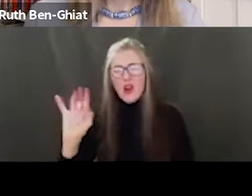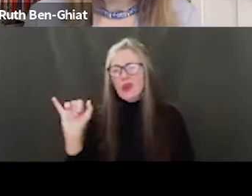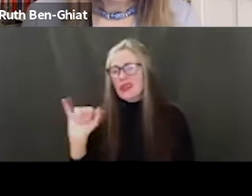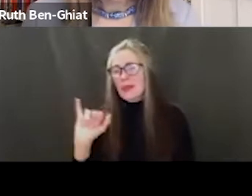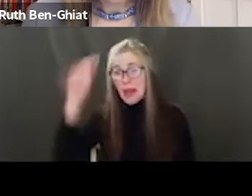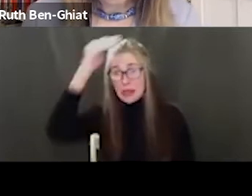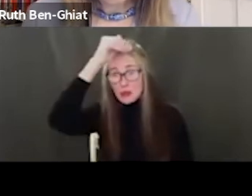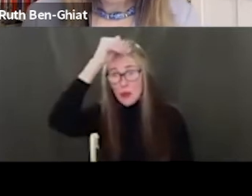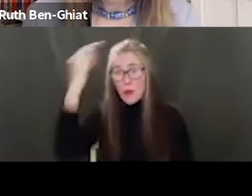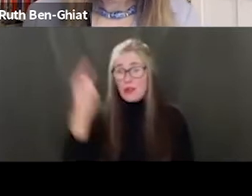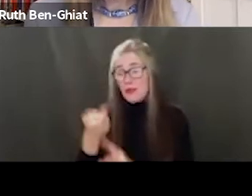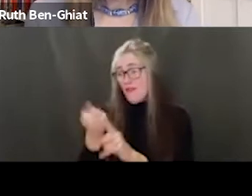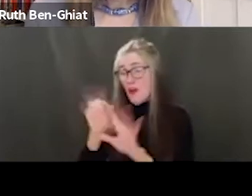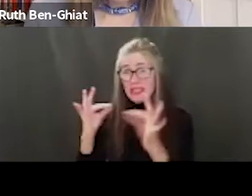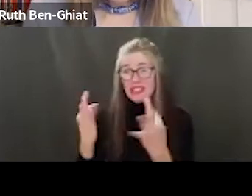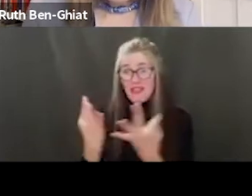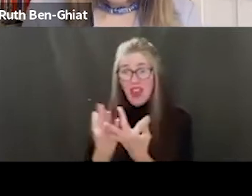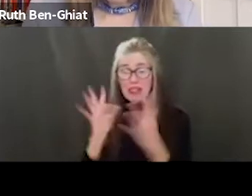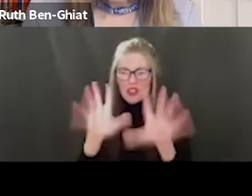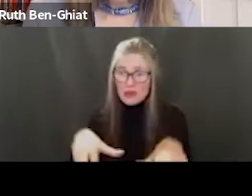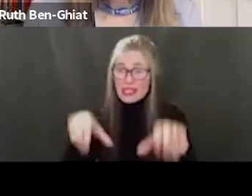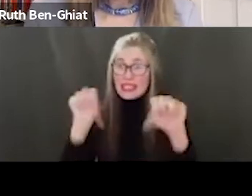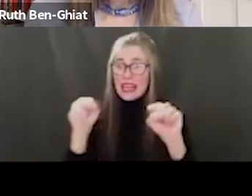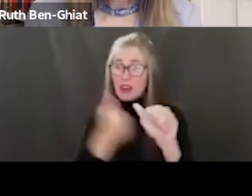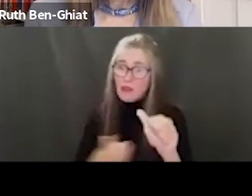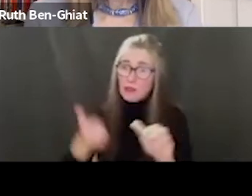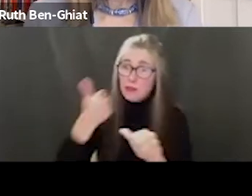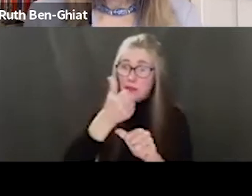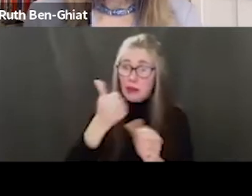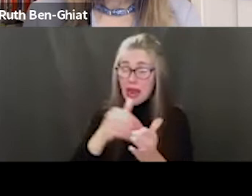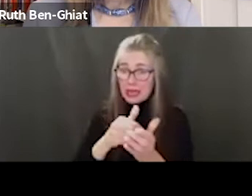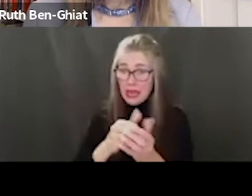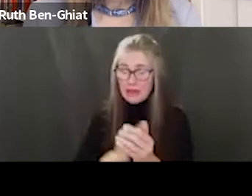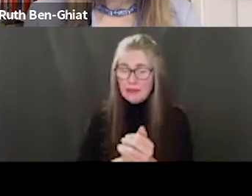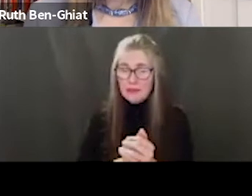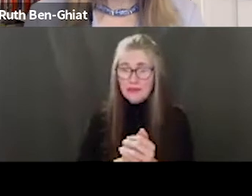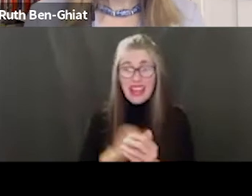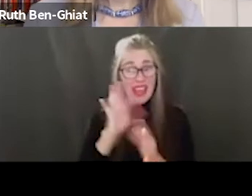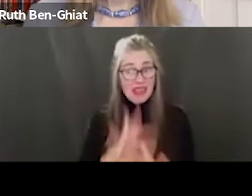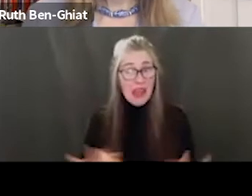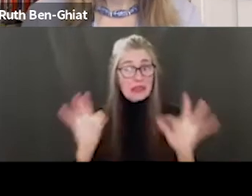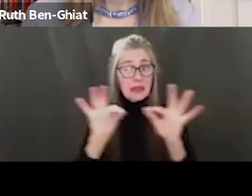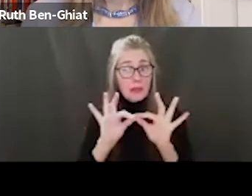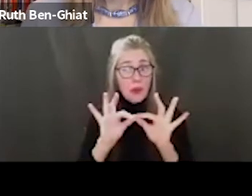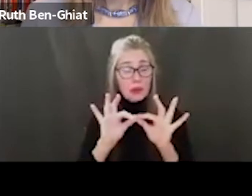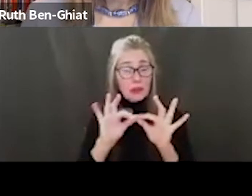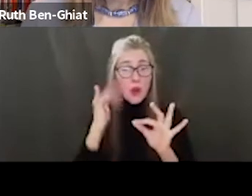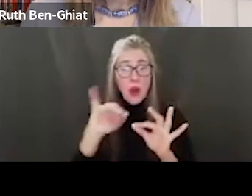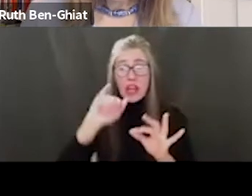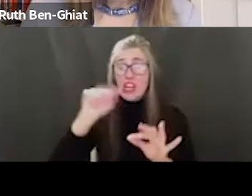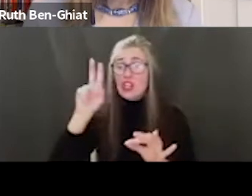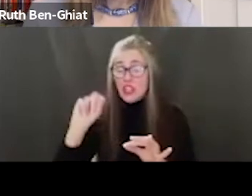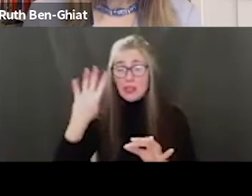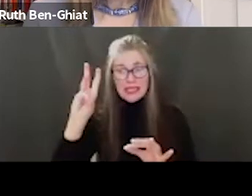in his family or somebody else. And this endgame matters because January 6th was an inside